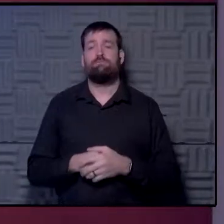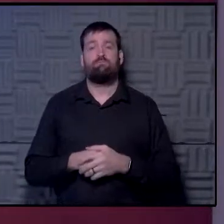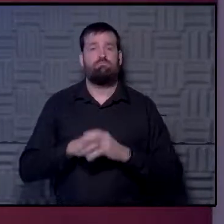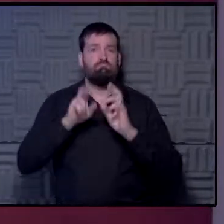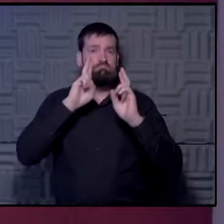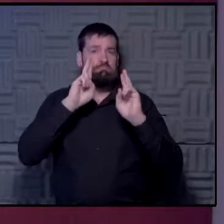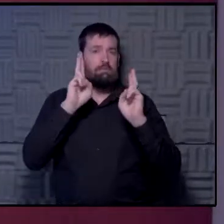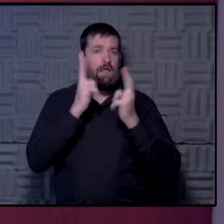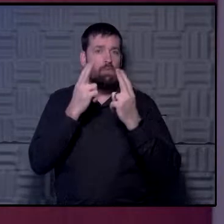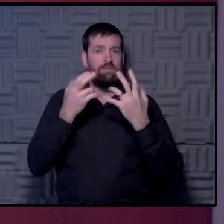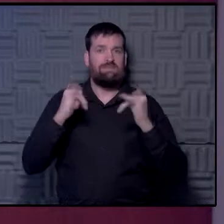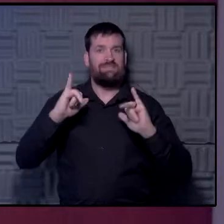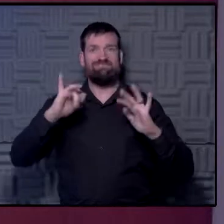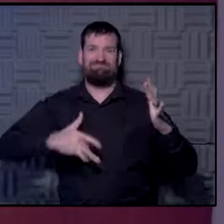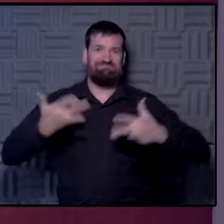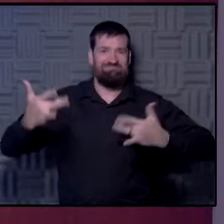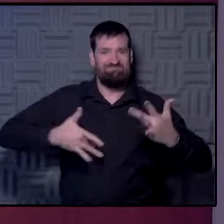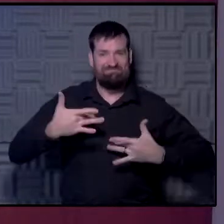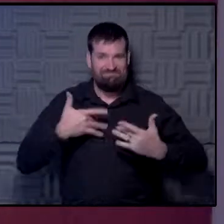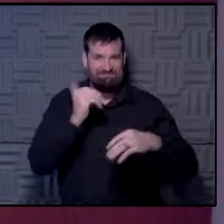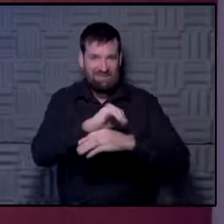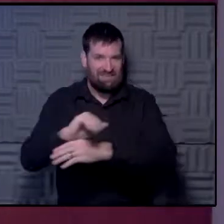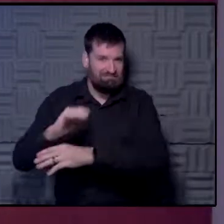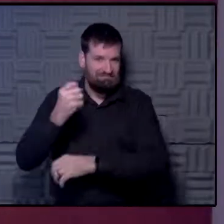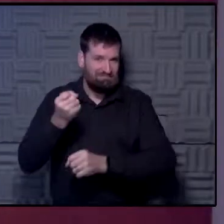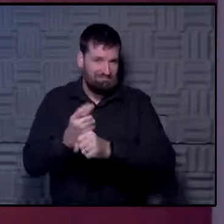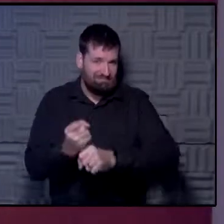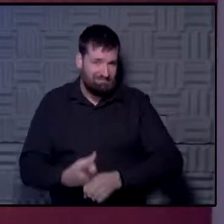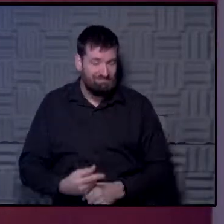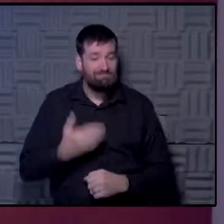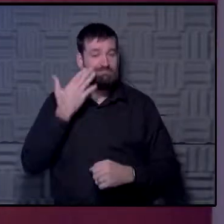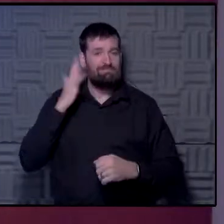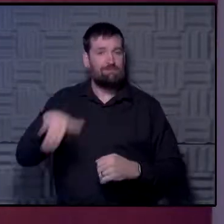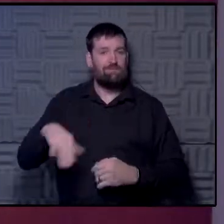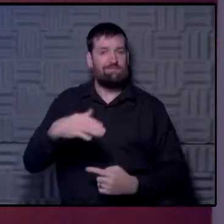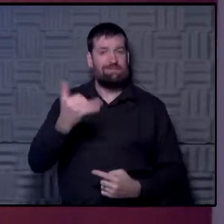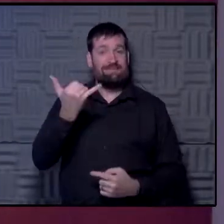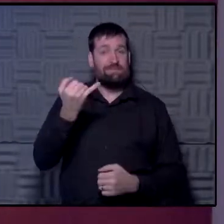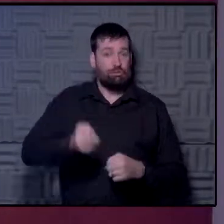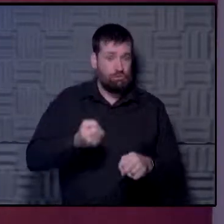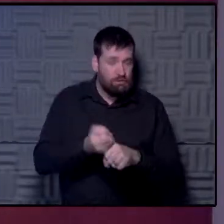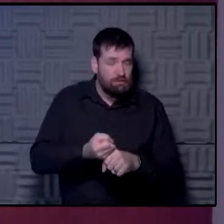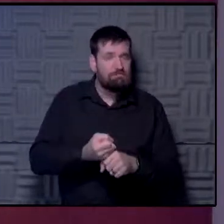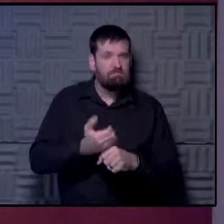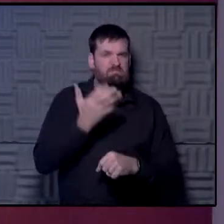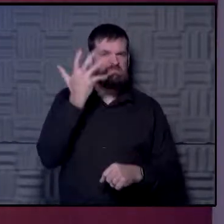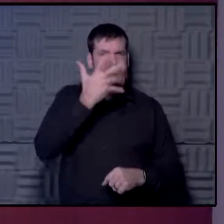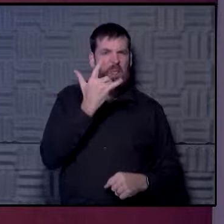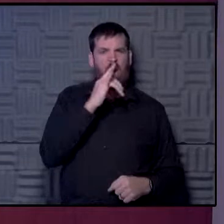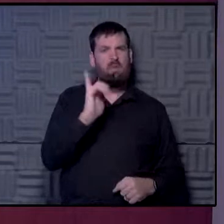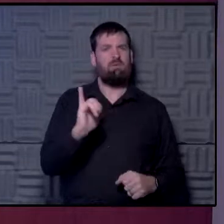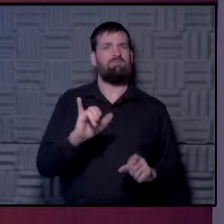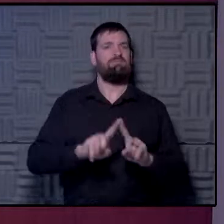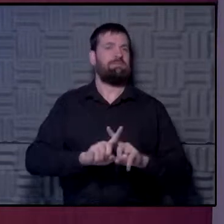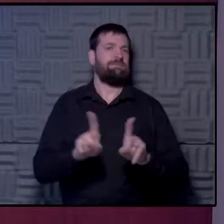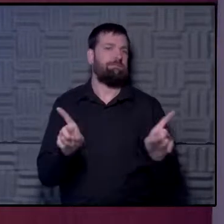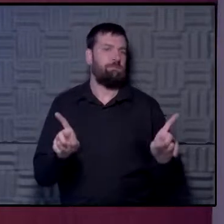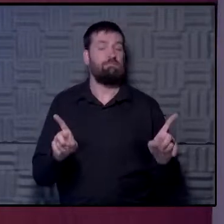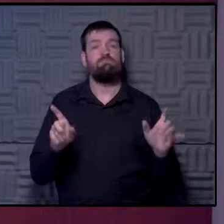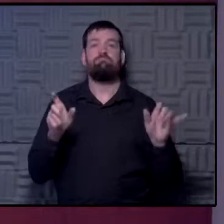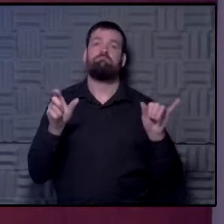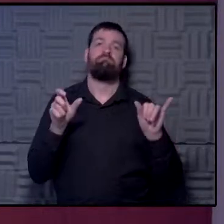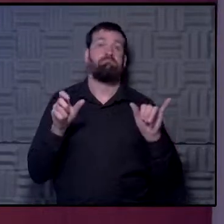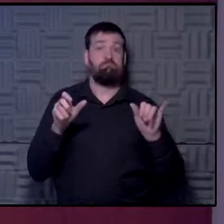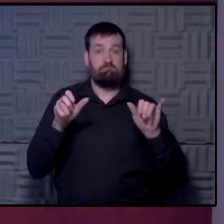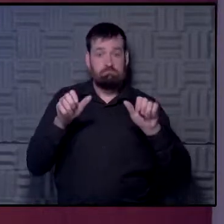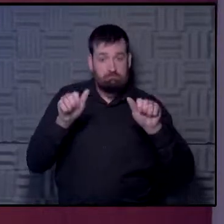Halloween is still one of the most exciting nights of the year. So we know this year's festivities are going to look a little different, but we still have the same